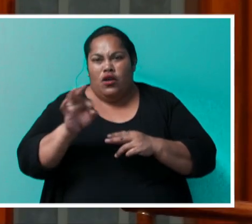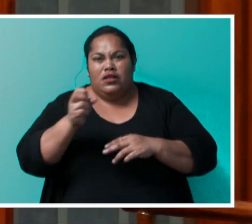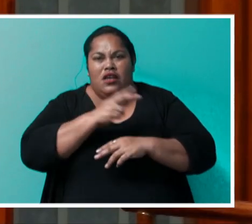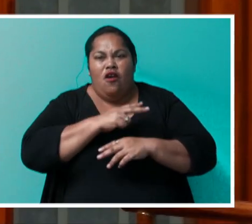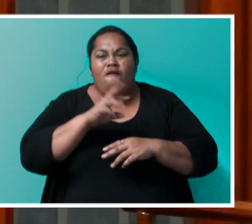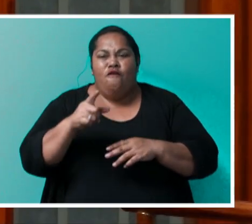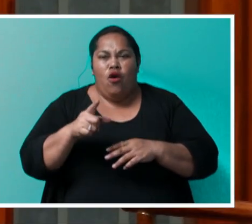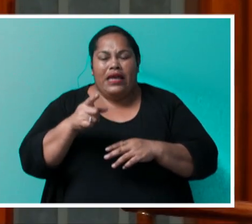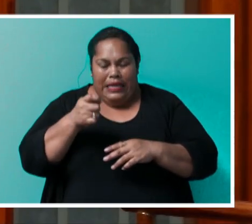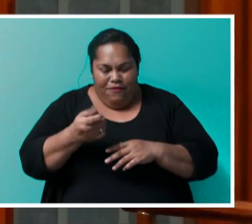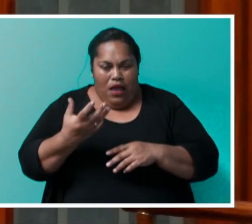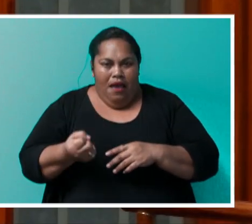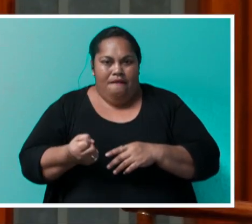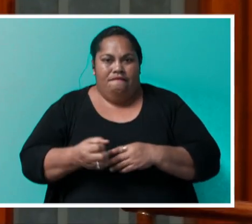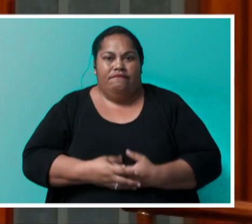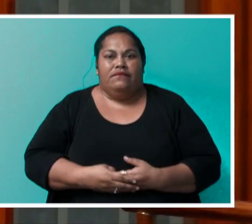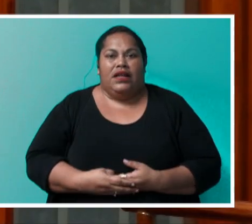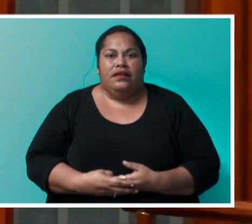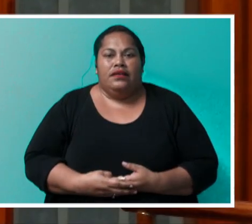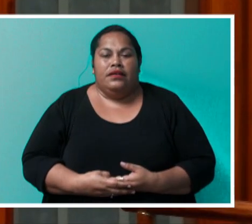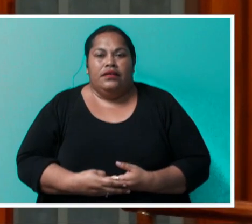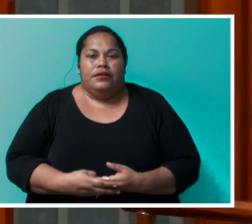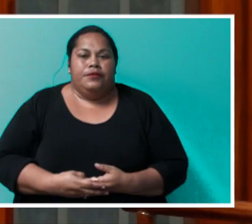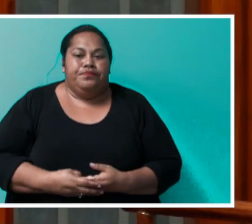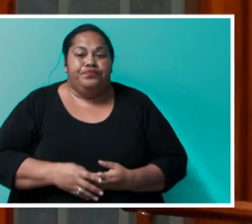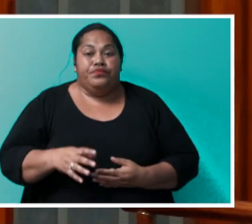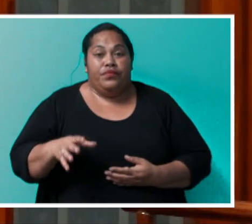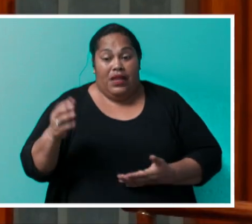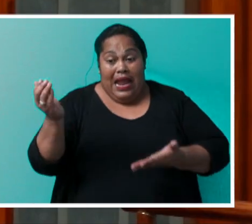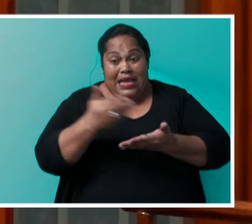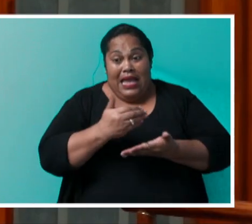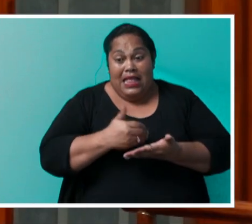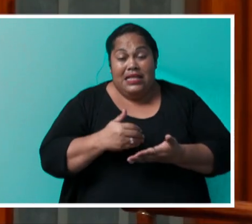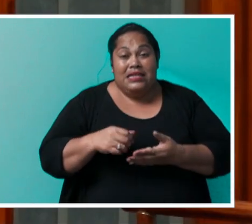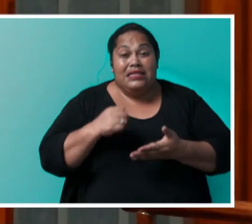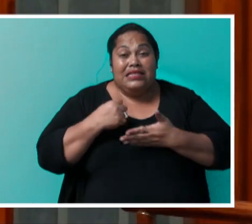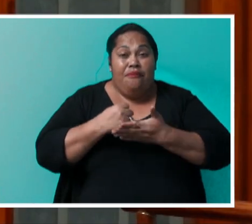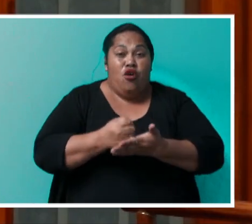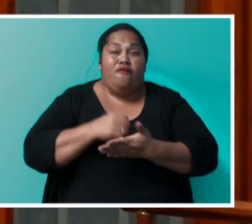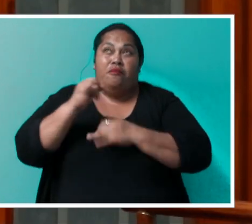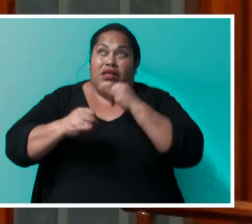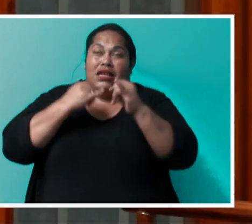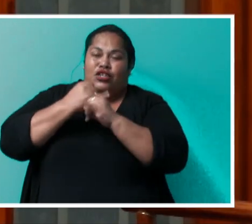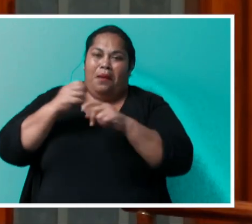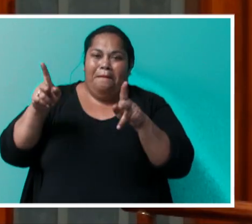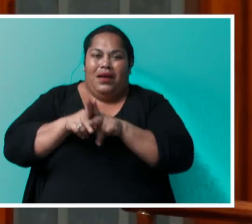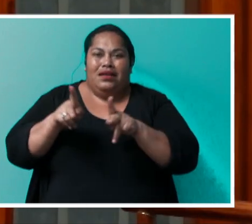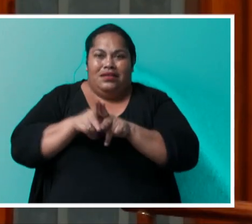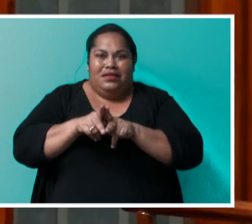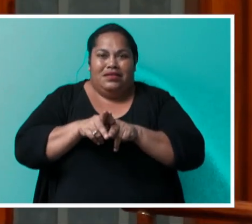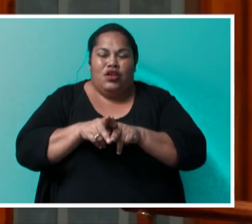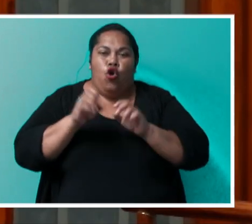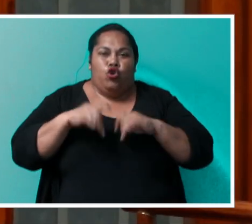eligibility. The initiative has gathered support from international partners. The